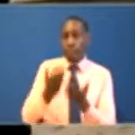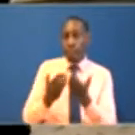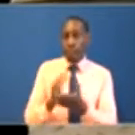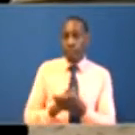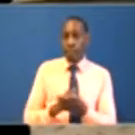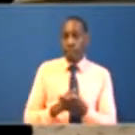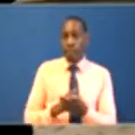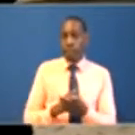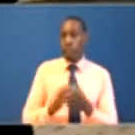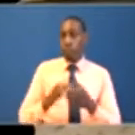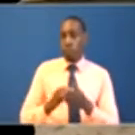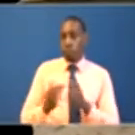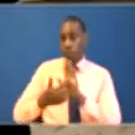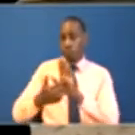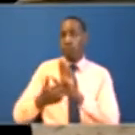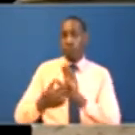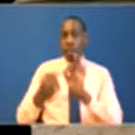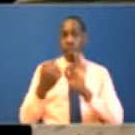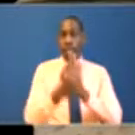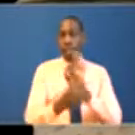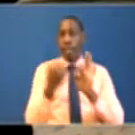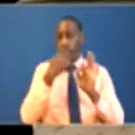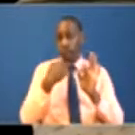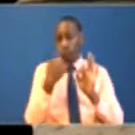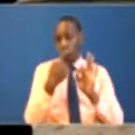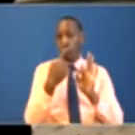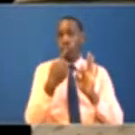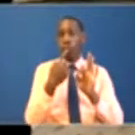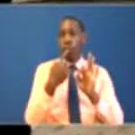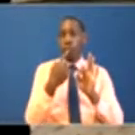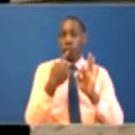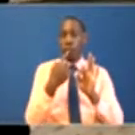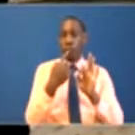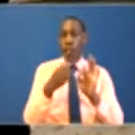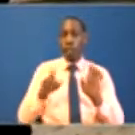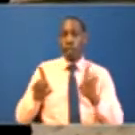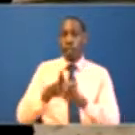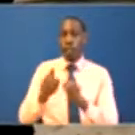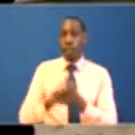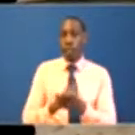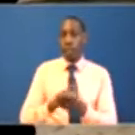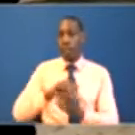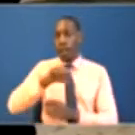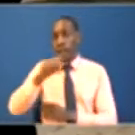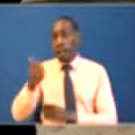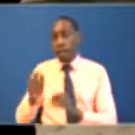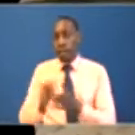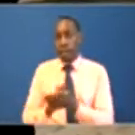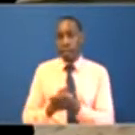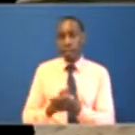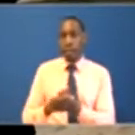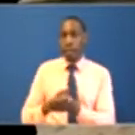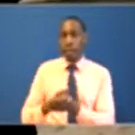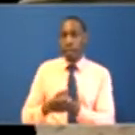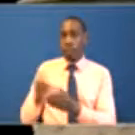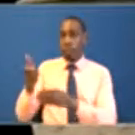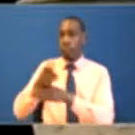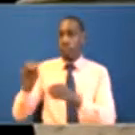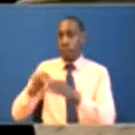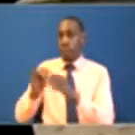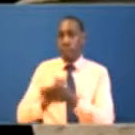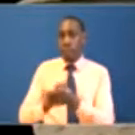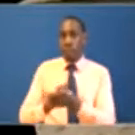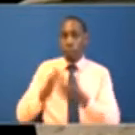take through a run of who these individuals are and we also have our other crew members who are in this